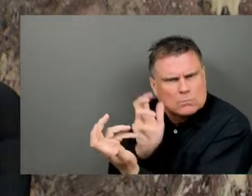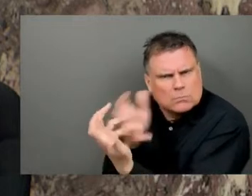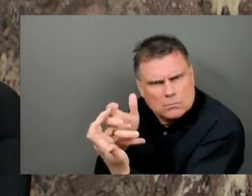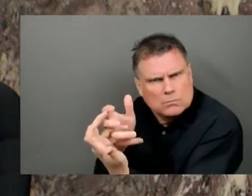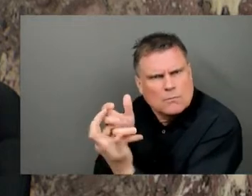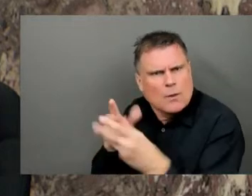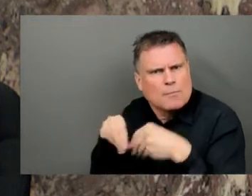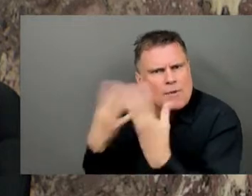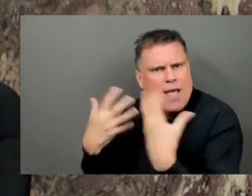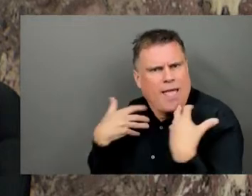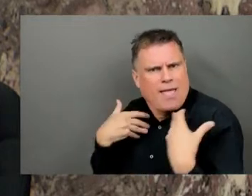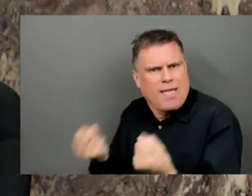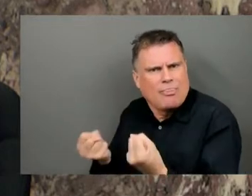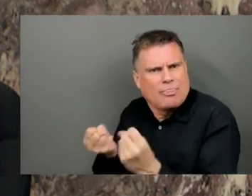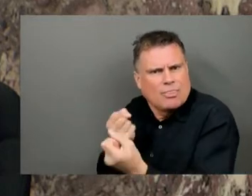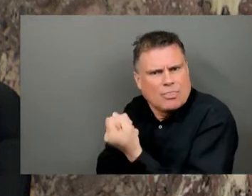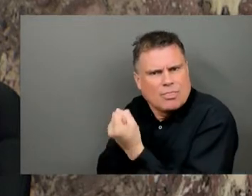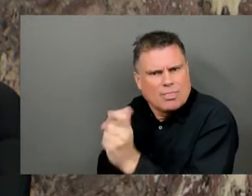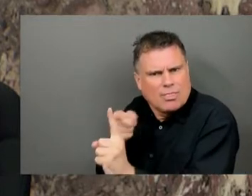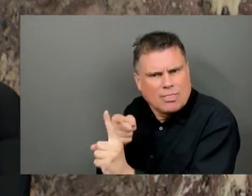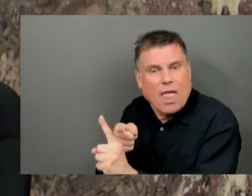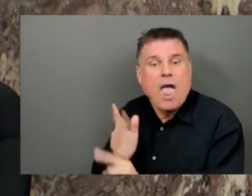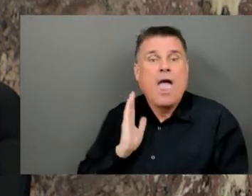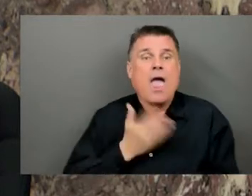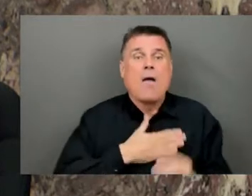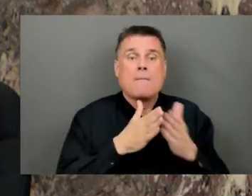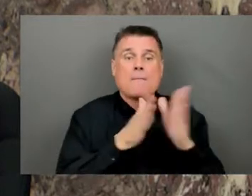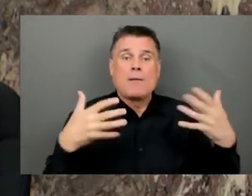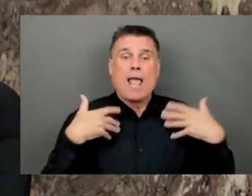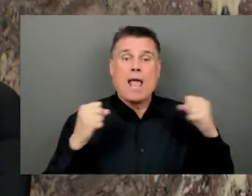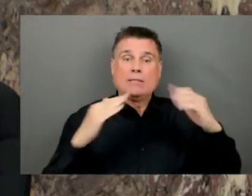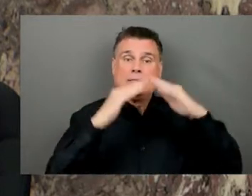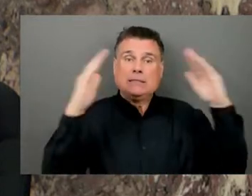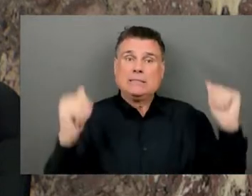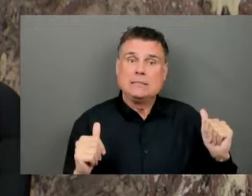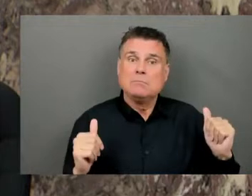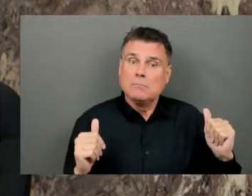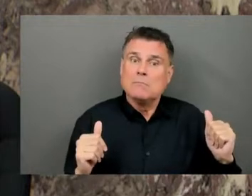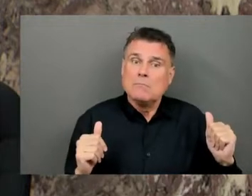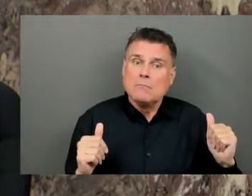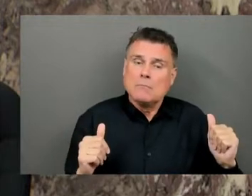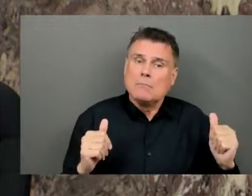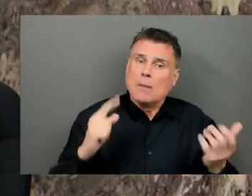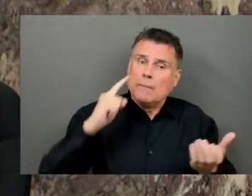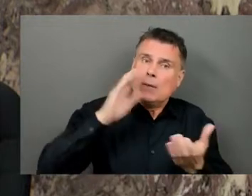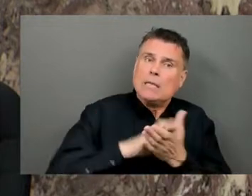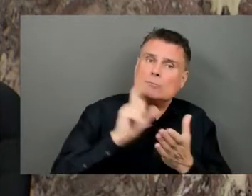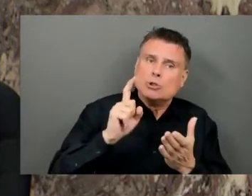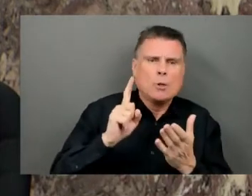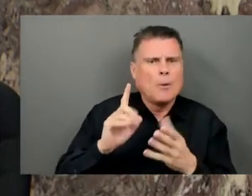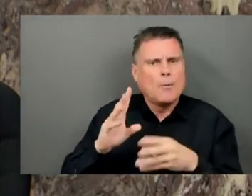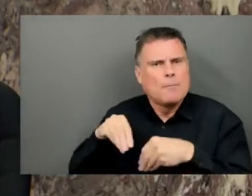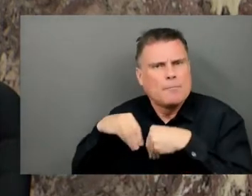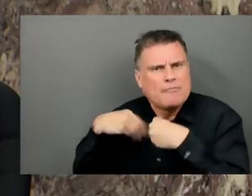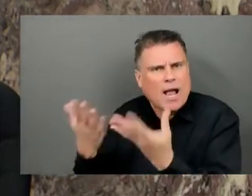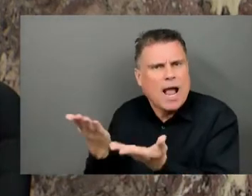doing throughout. And I think, Honourable Speaker, to suggest otherwise